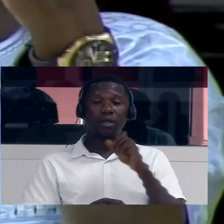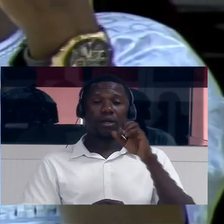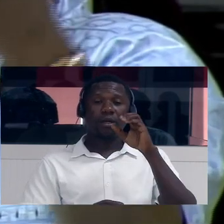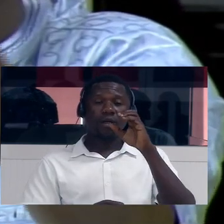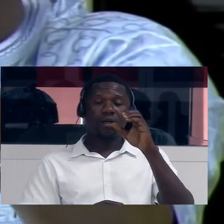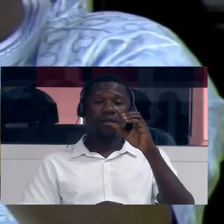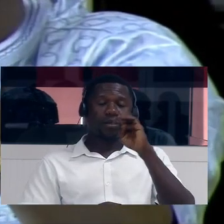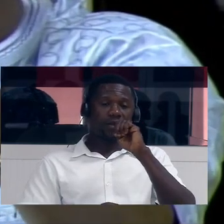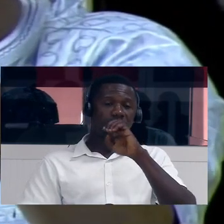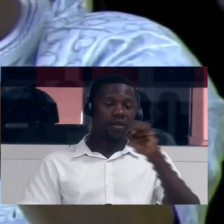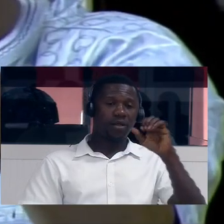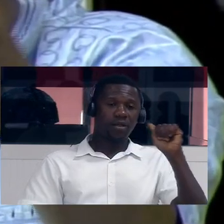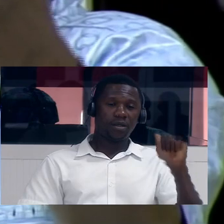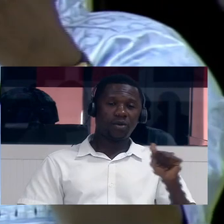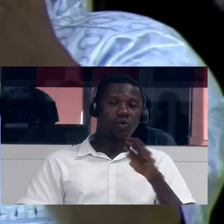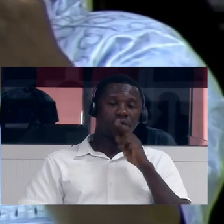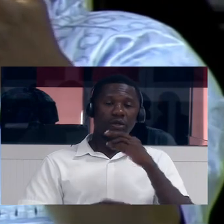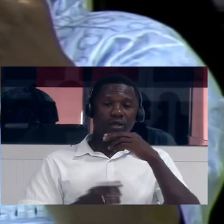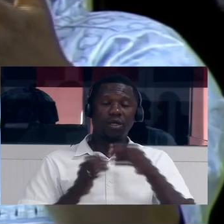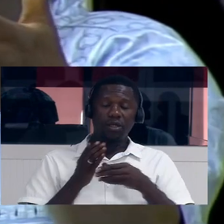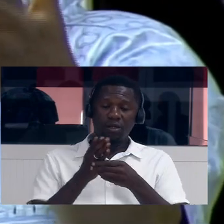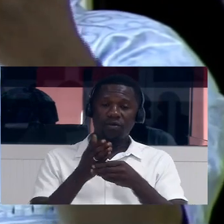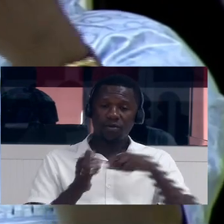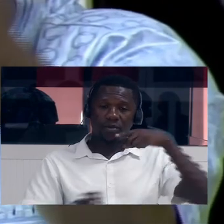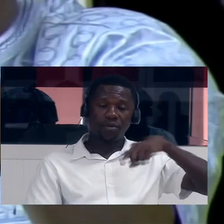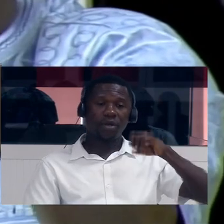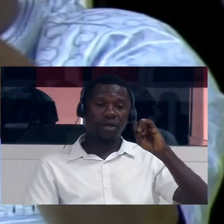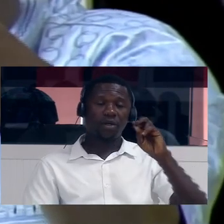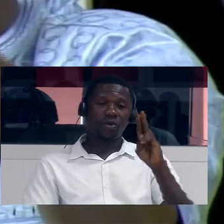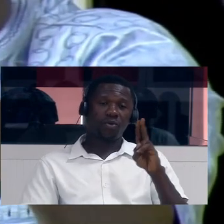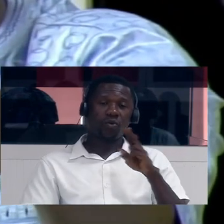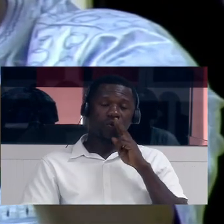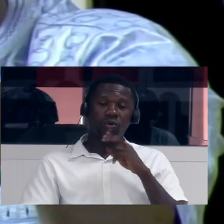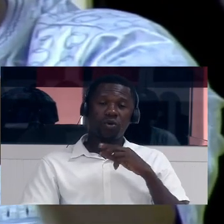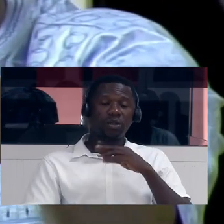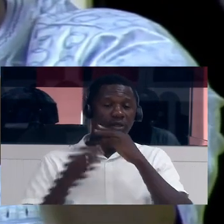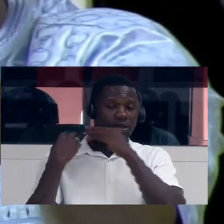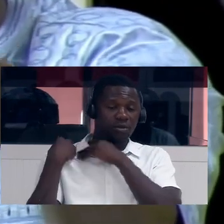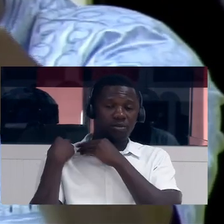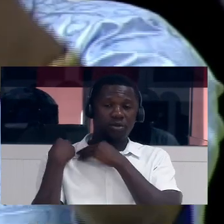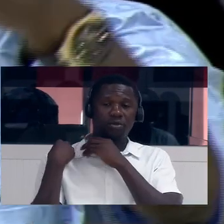who was the head of the PIU, who was entrusted with the responsibility